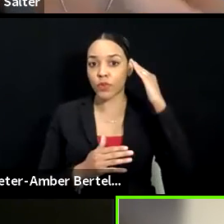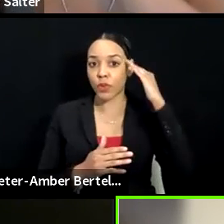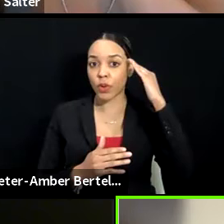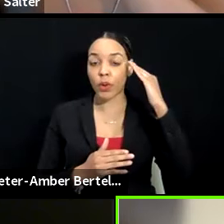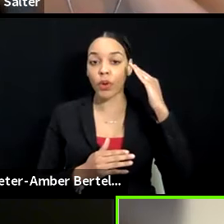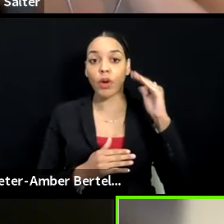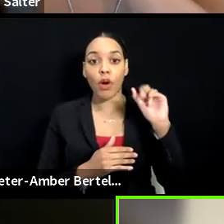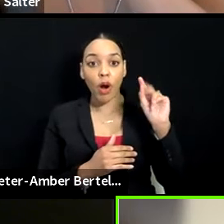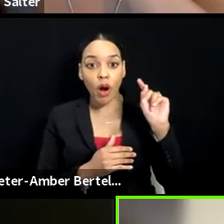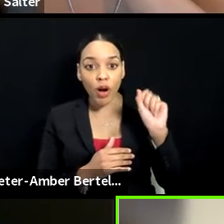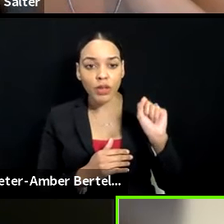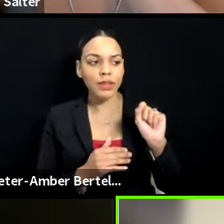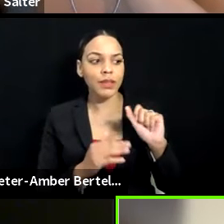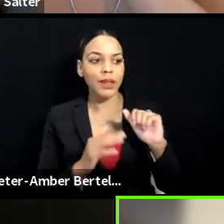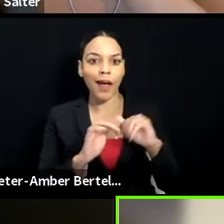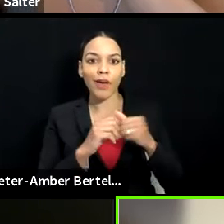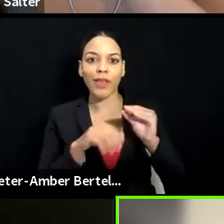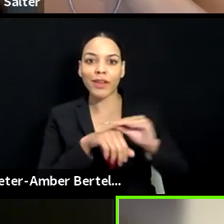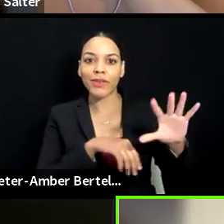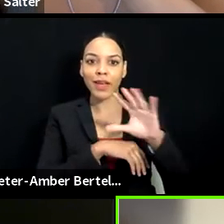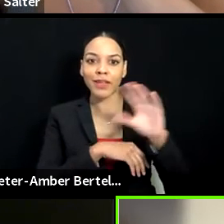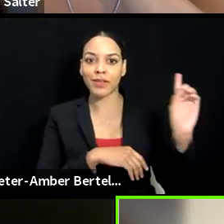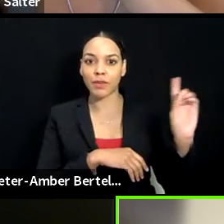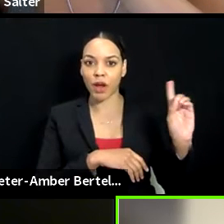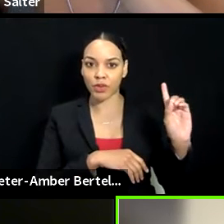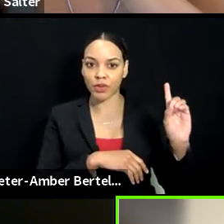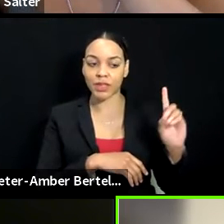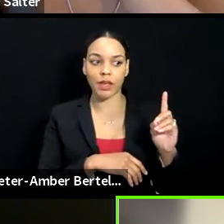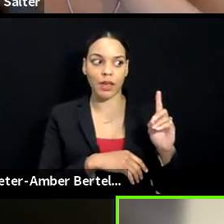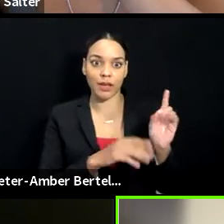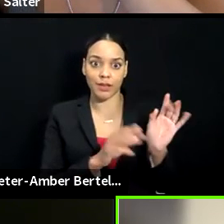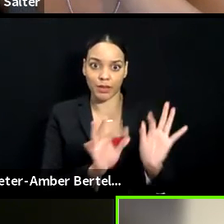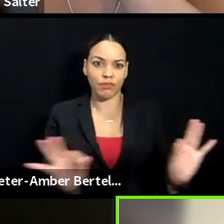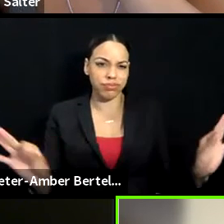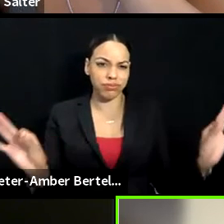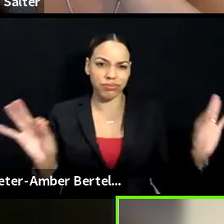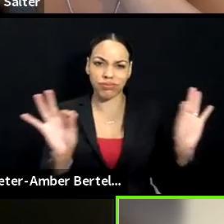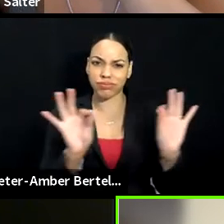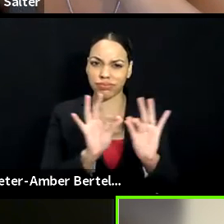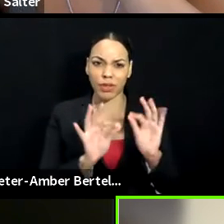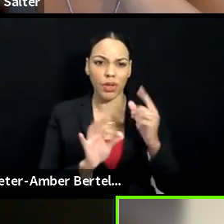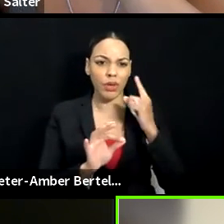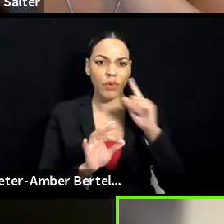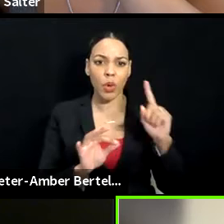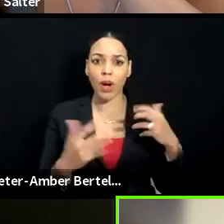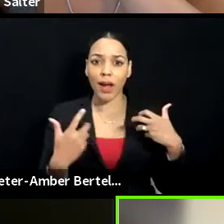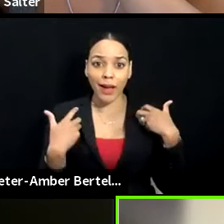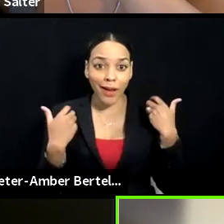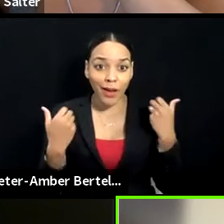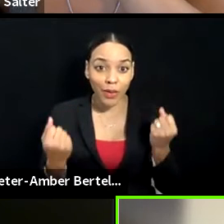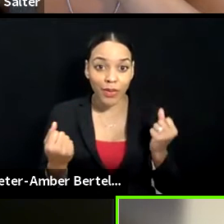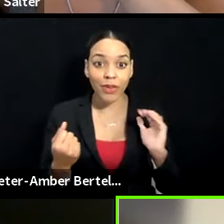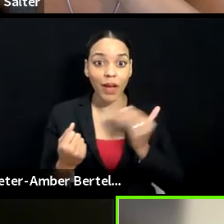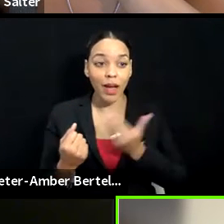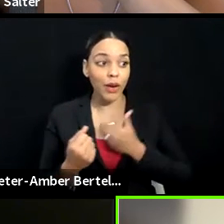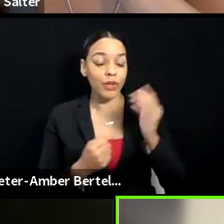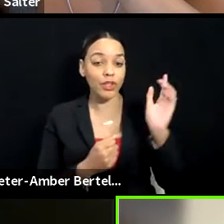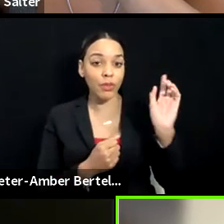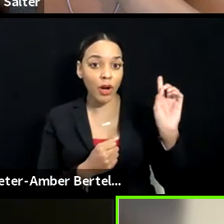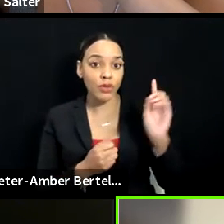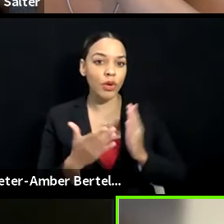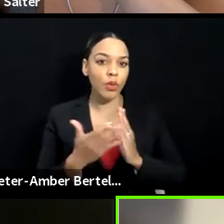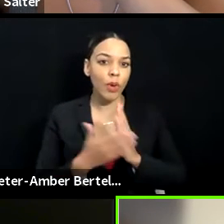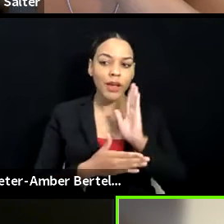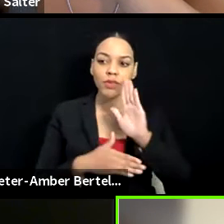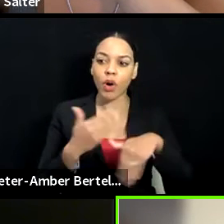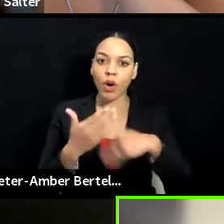arts does for a democracy and how critical arts is for the health of our democracy and the rights of all of our